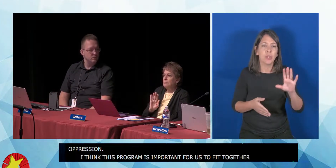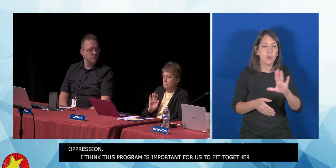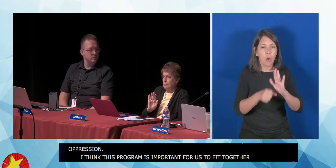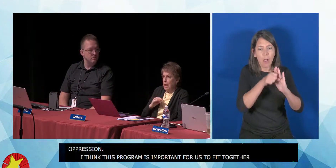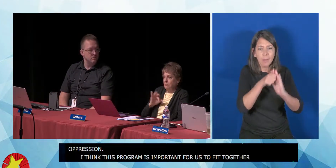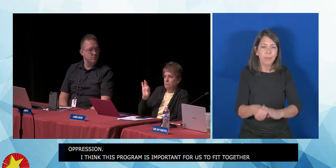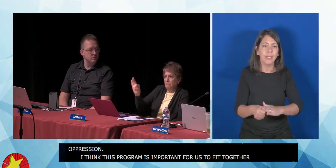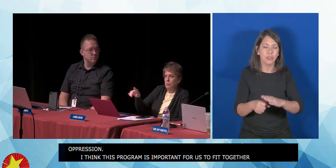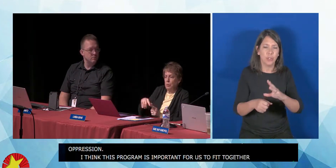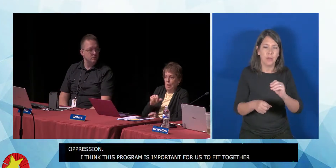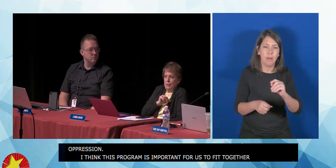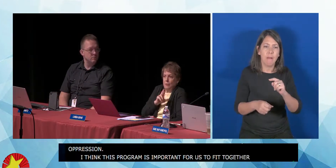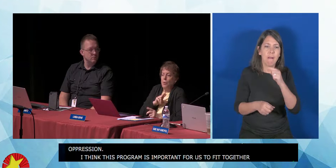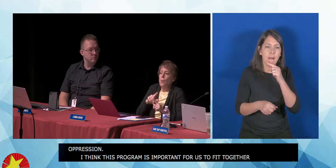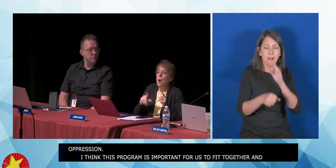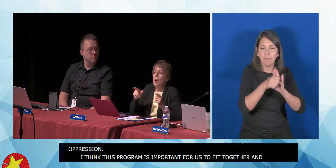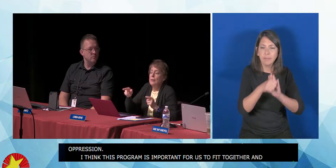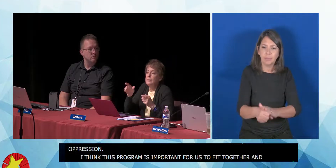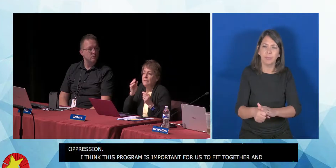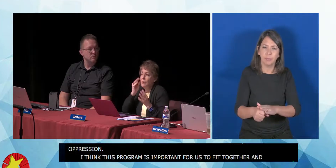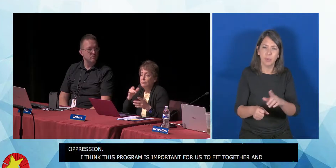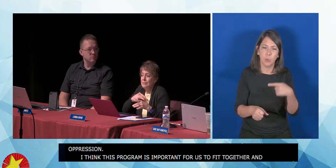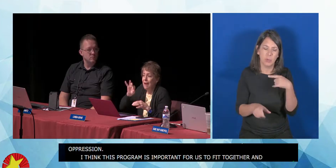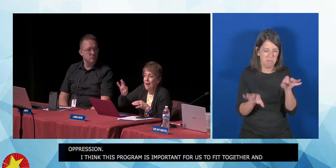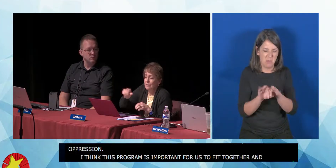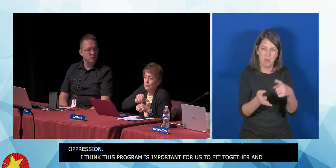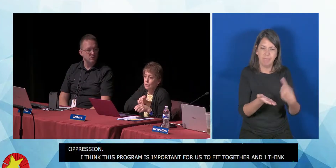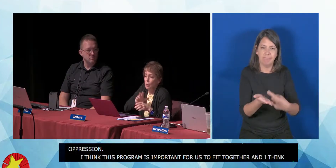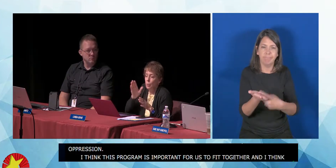listen to that information. And so,